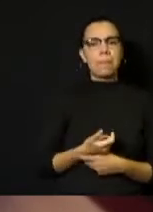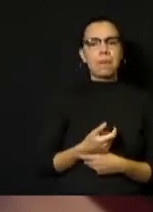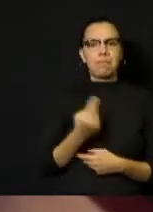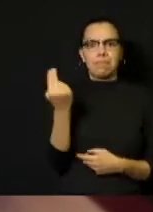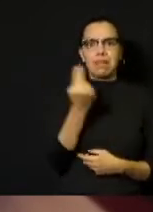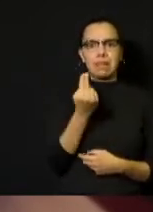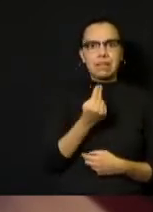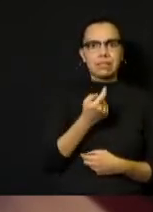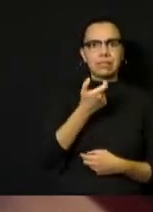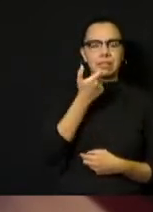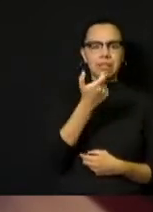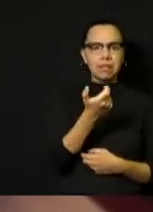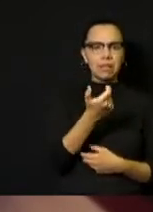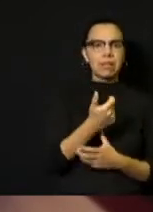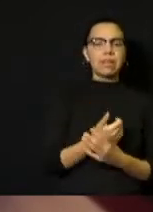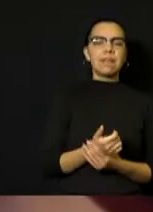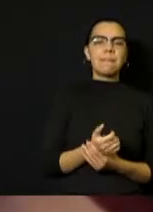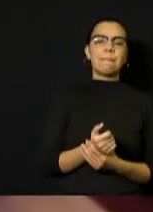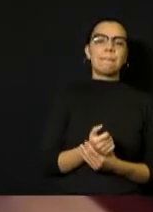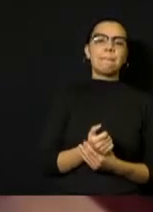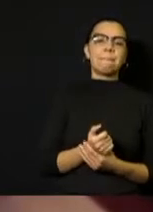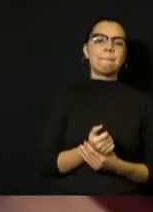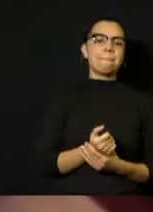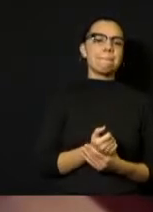I needed the money. So